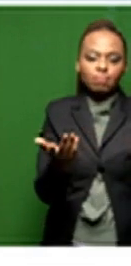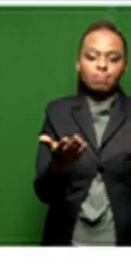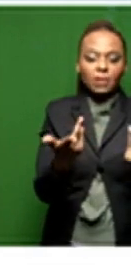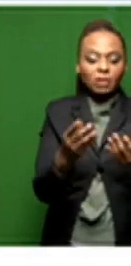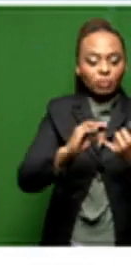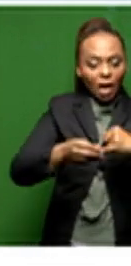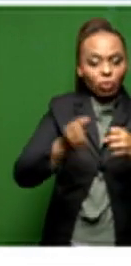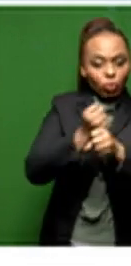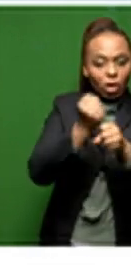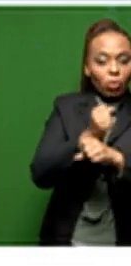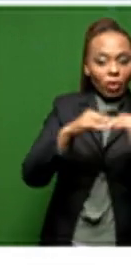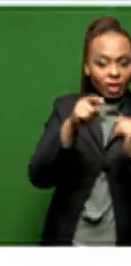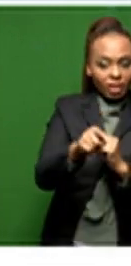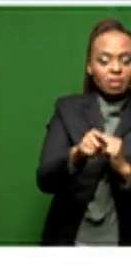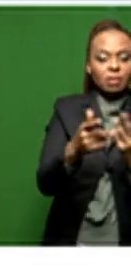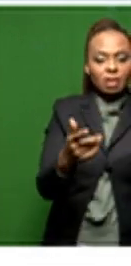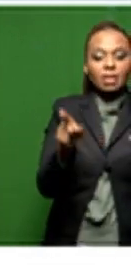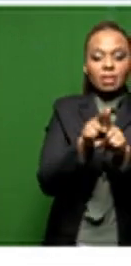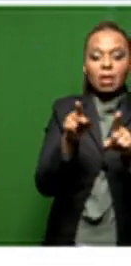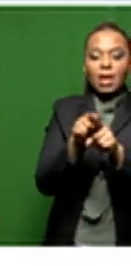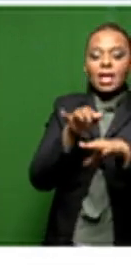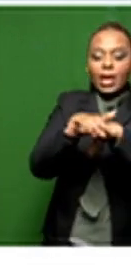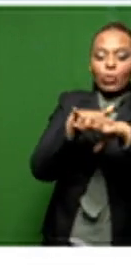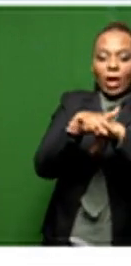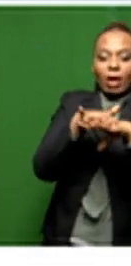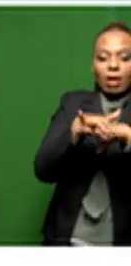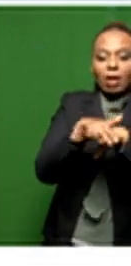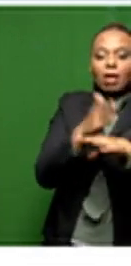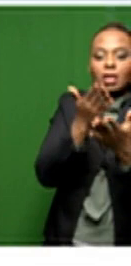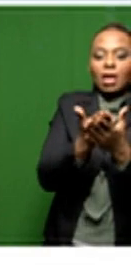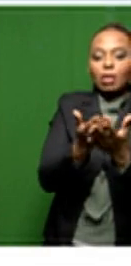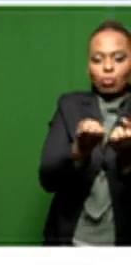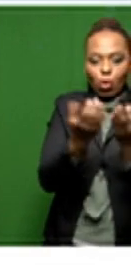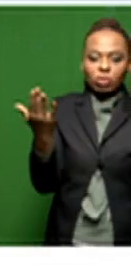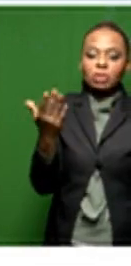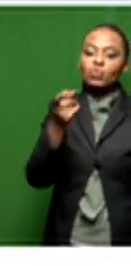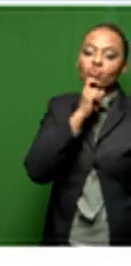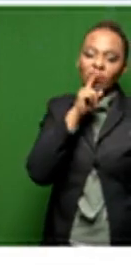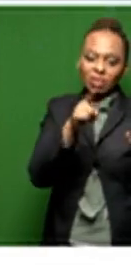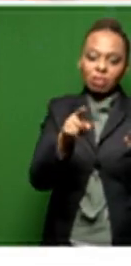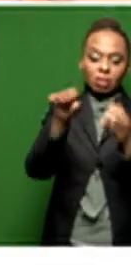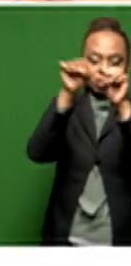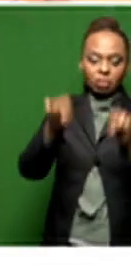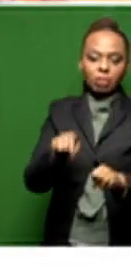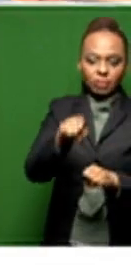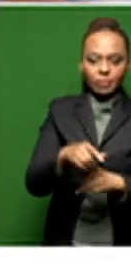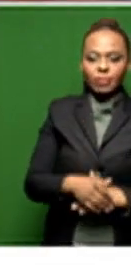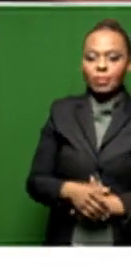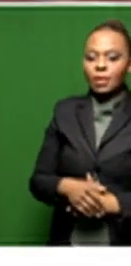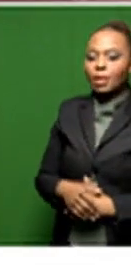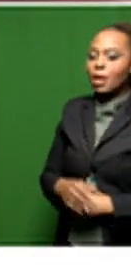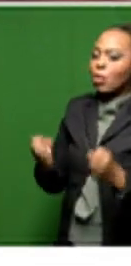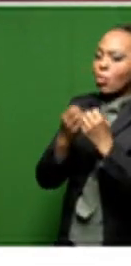on additional network where we can provide this service more widely to our consumers. Okay, and for those that are not